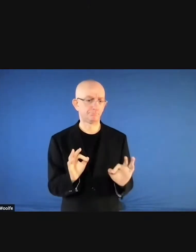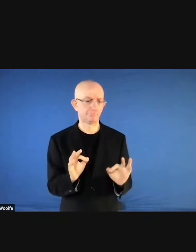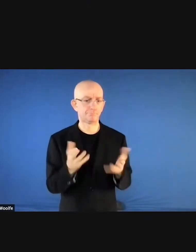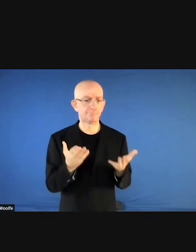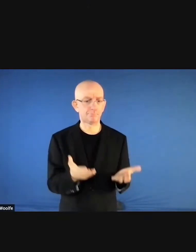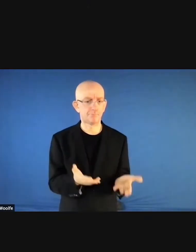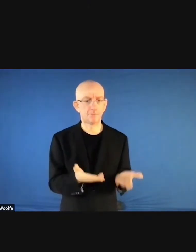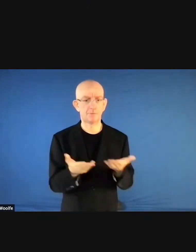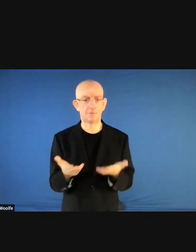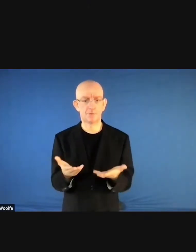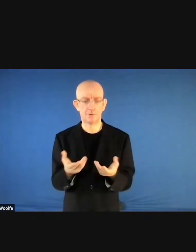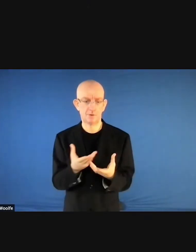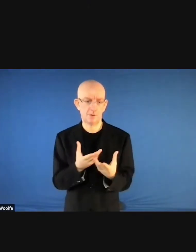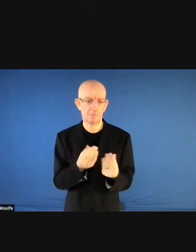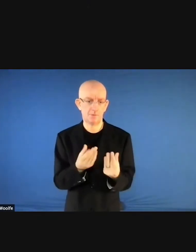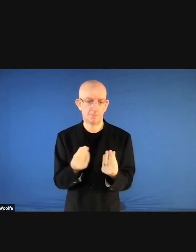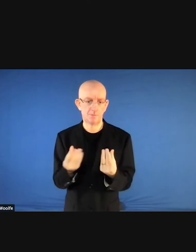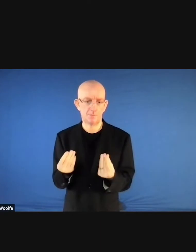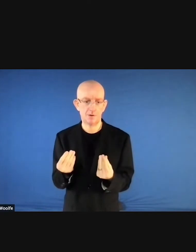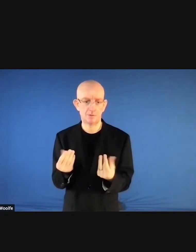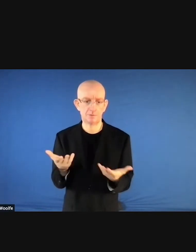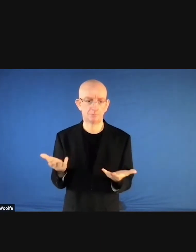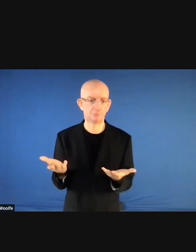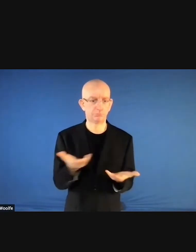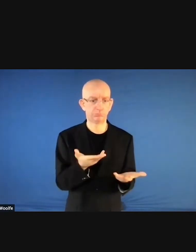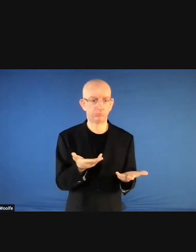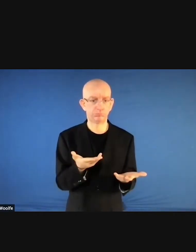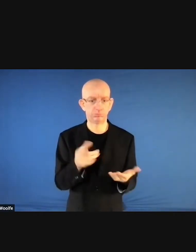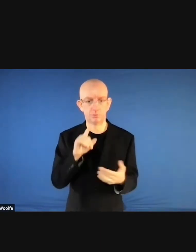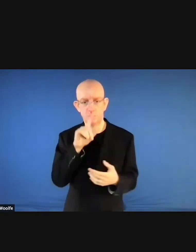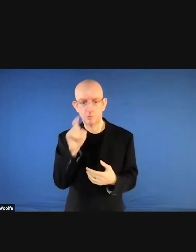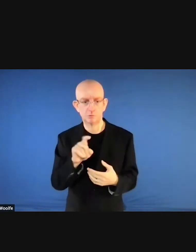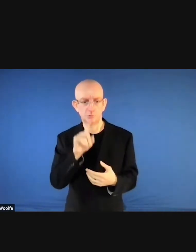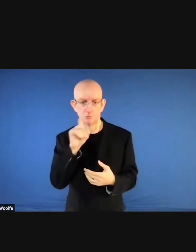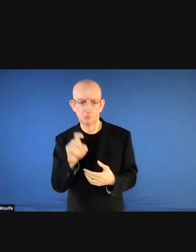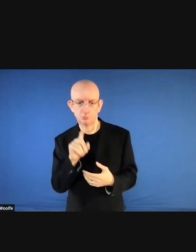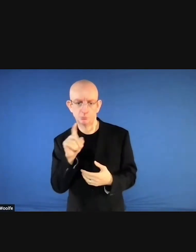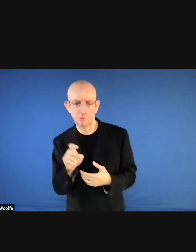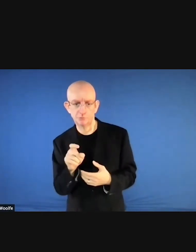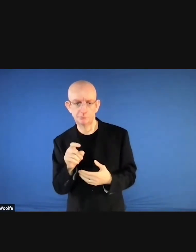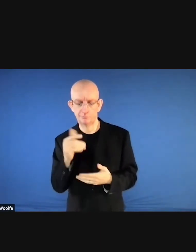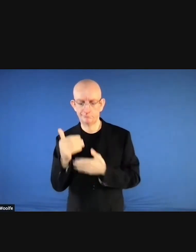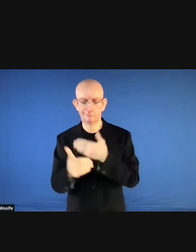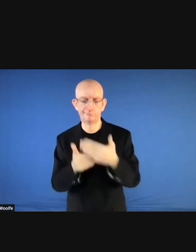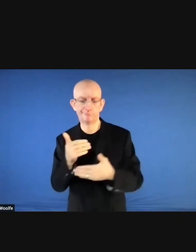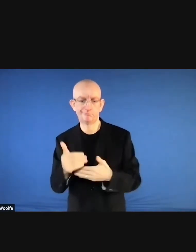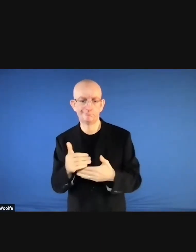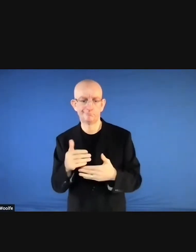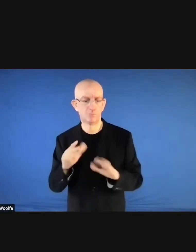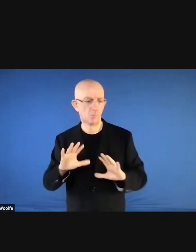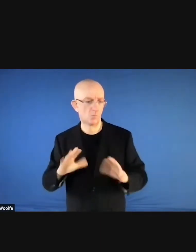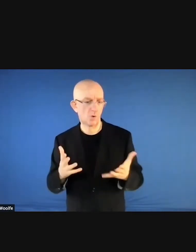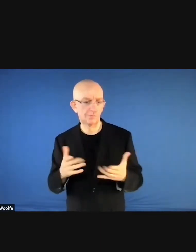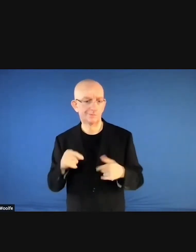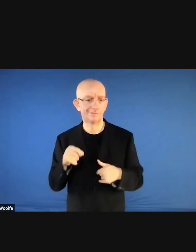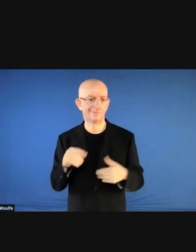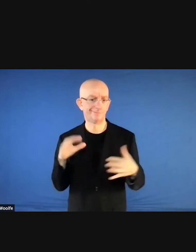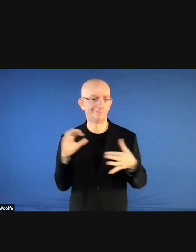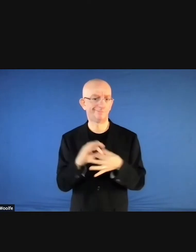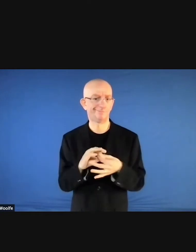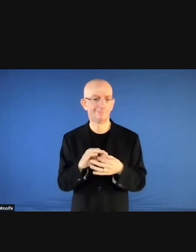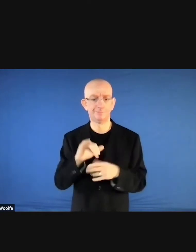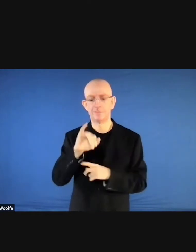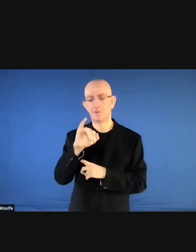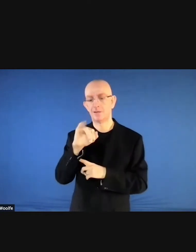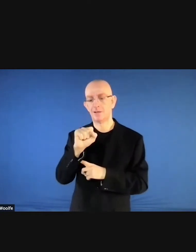what specifically drove the development of the IASFM Code of Ethics. For example, we have Ayman in